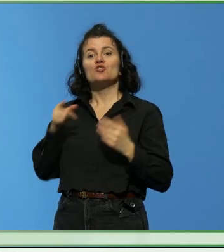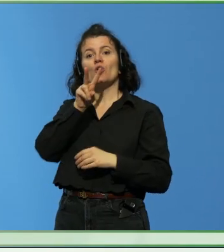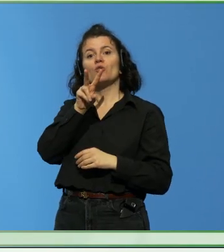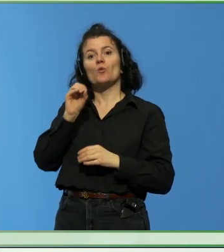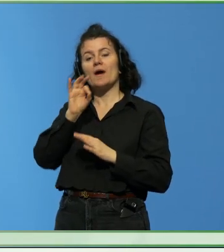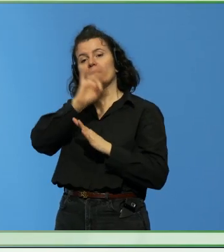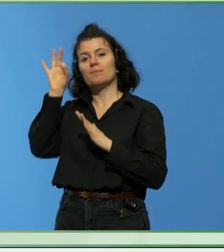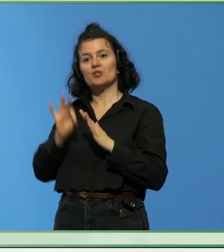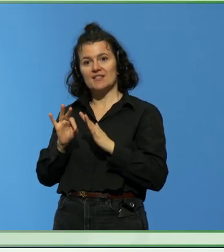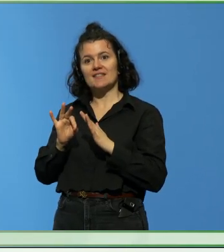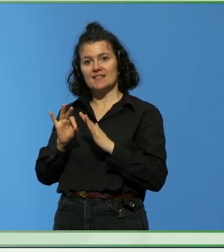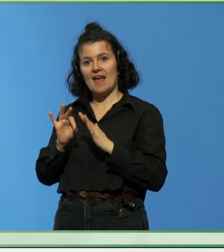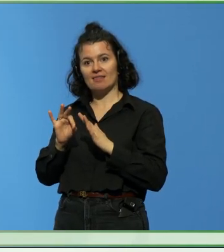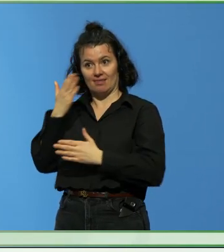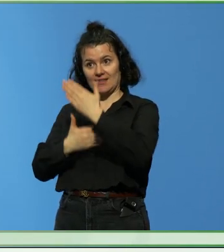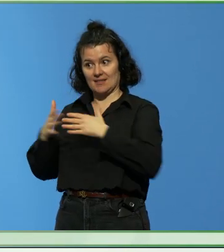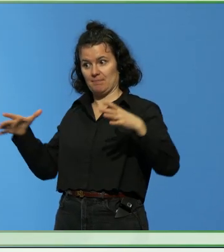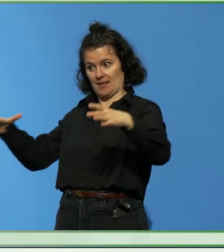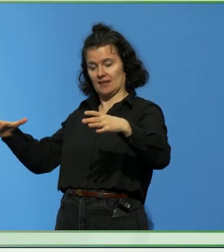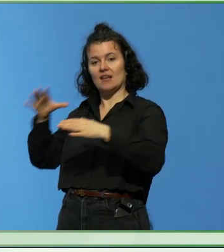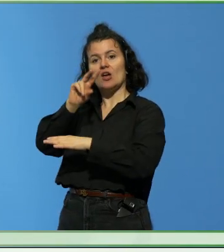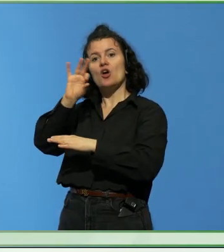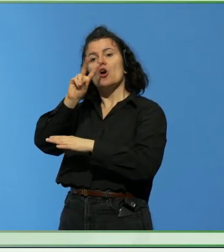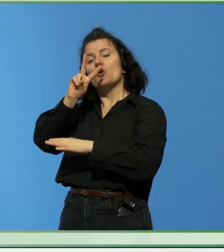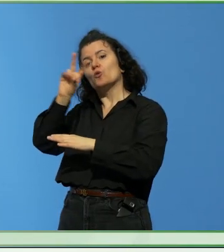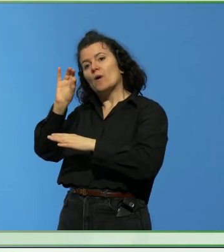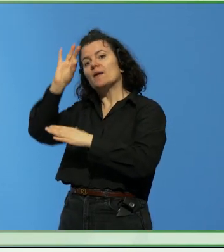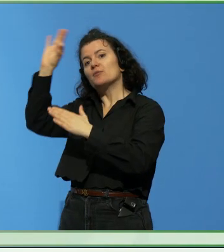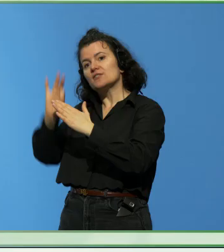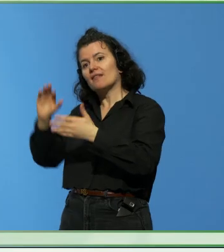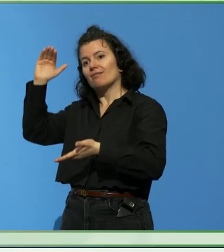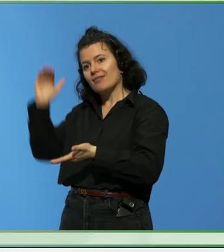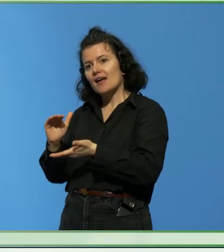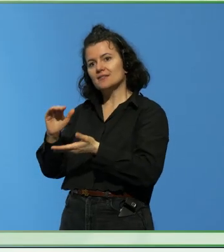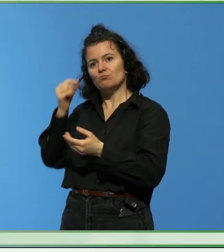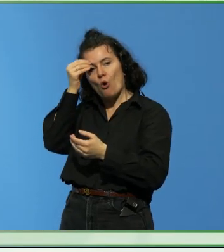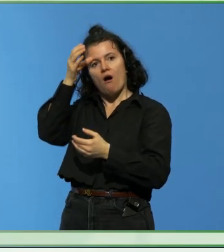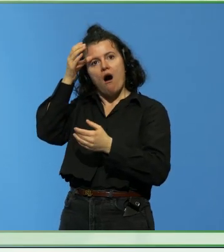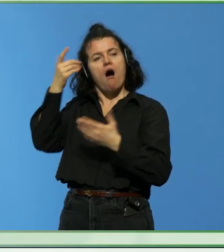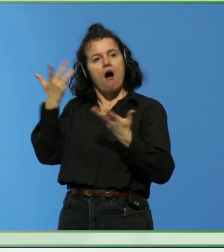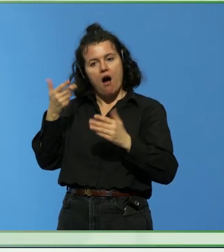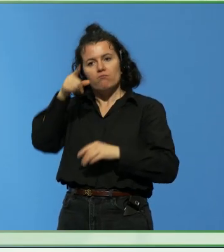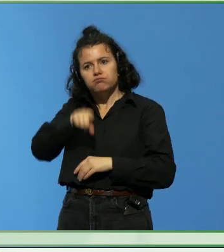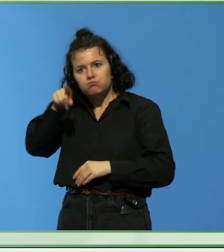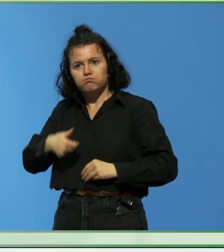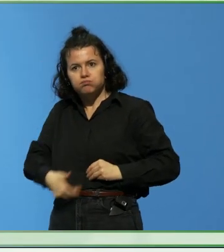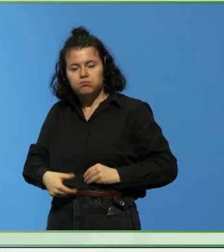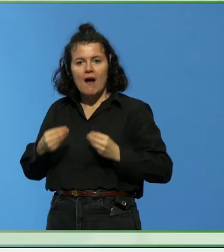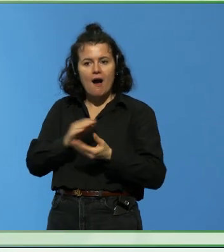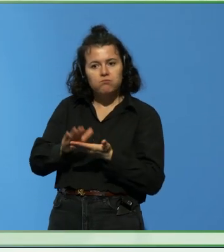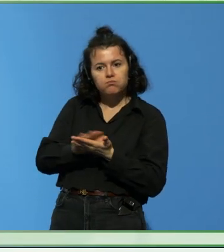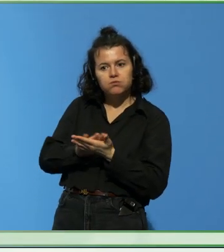and nearly twice as likely to miss out on social activities. And globally, an estimated 26